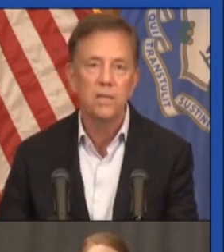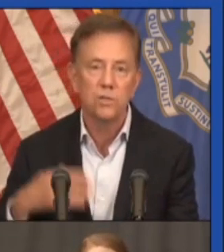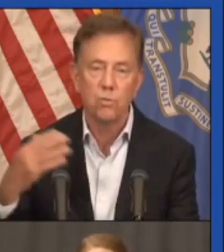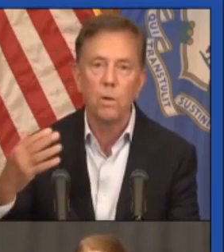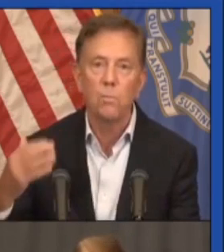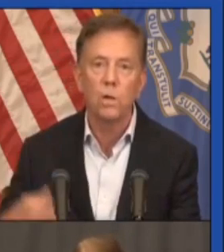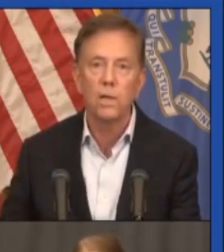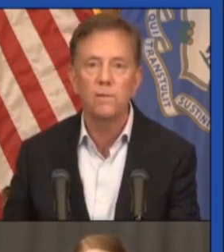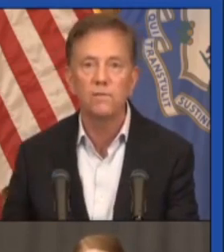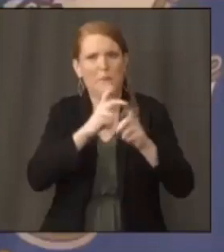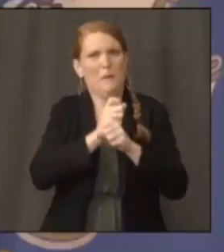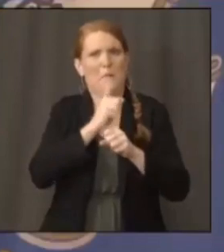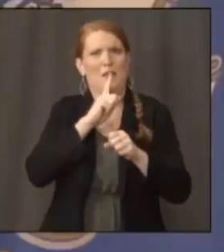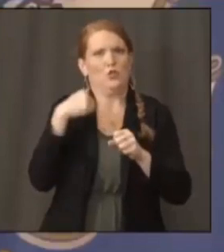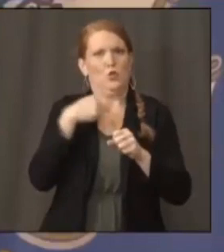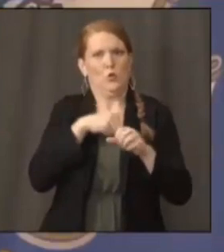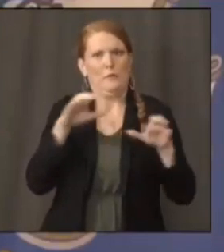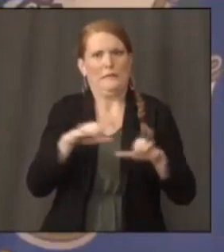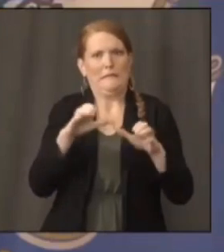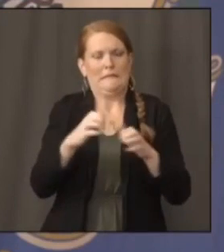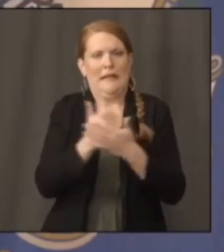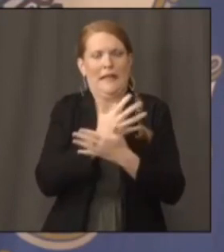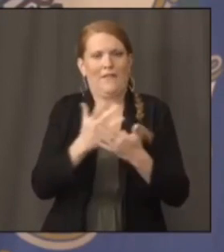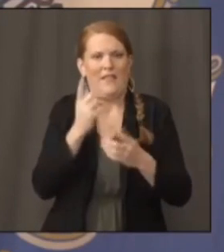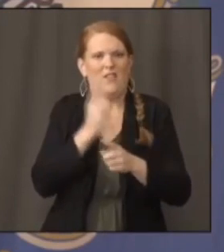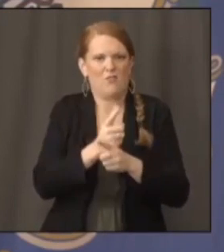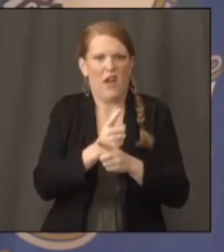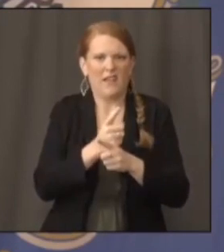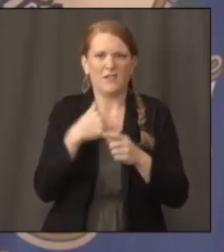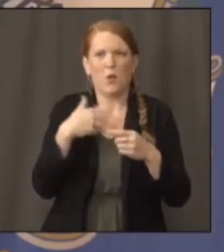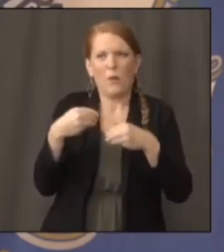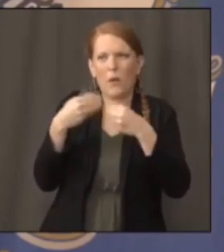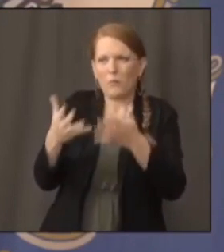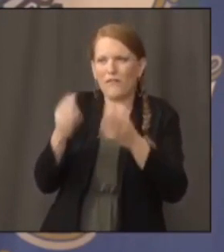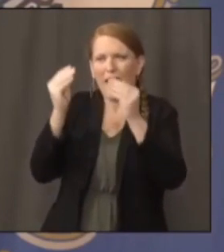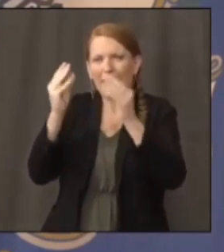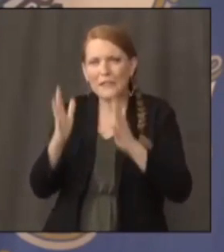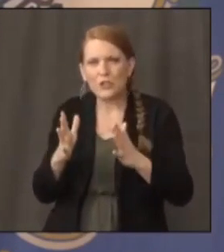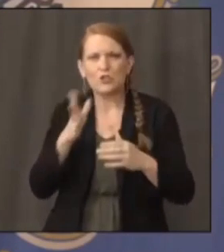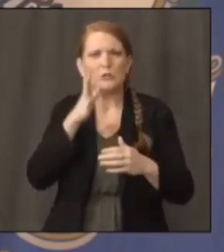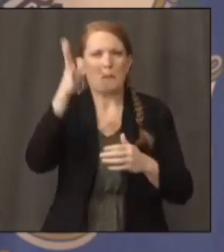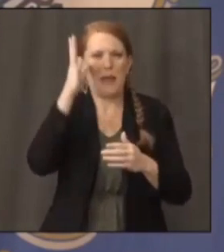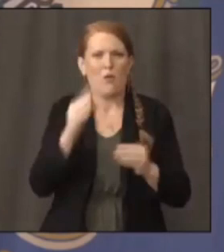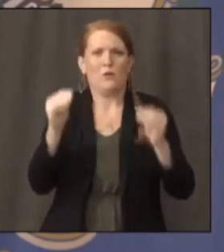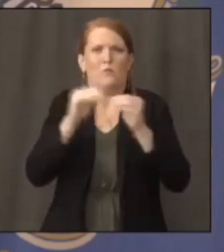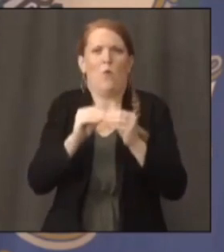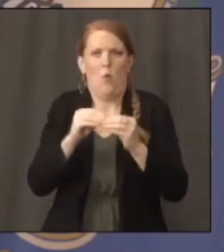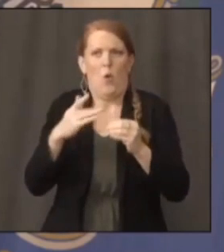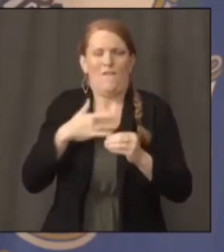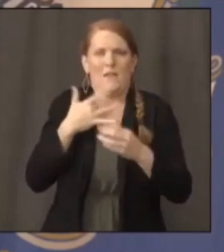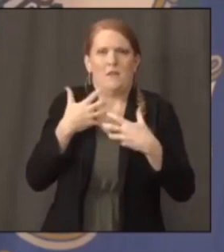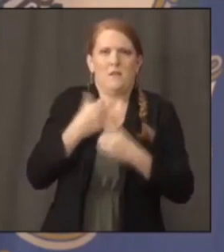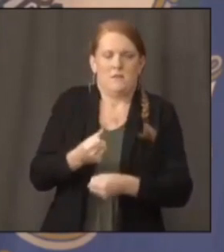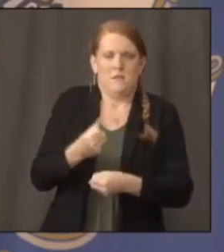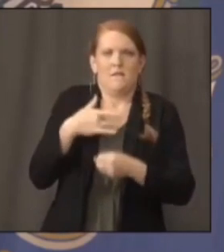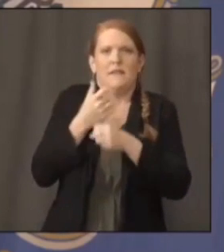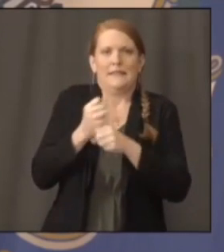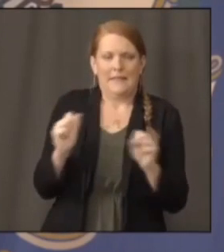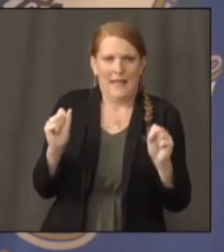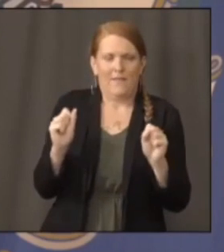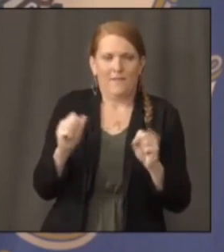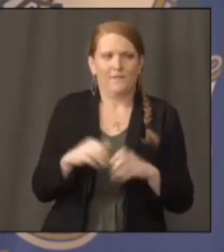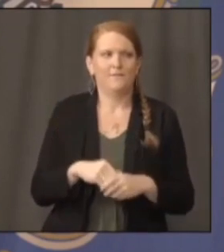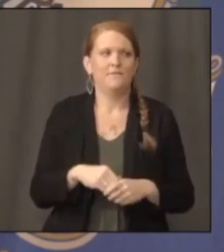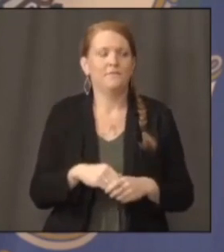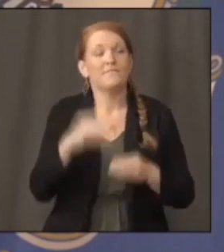So I think this is one more level of security trying to provide for teachers and parents. And my team gave me a little bit of